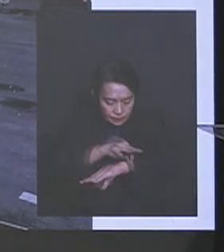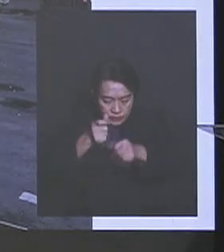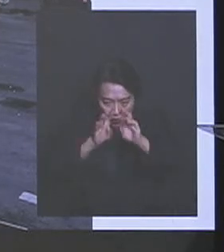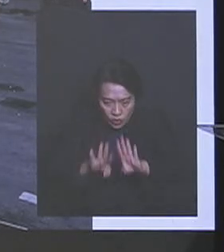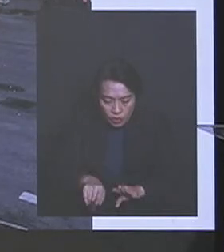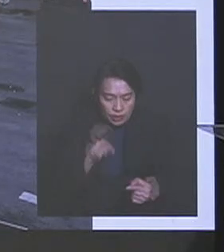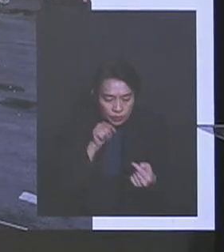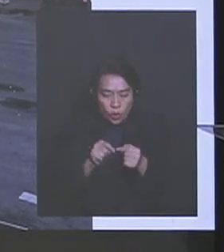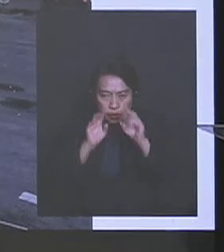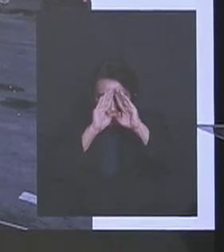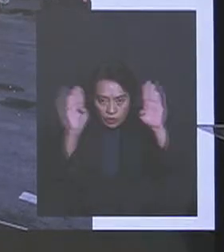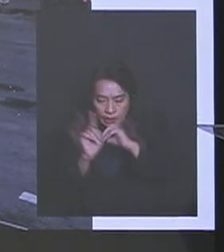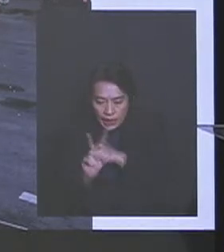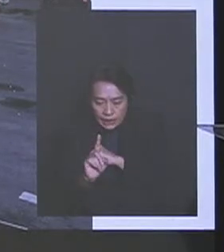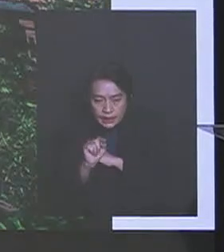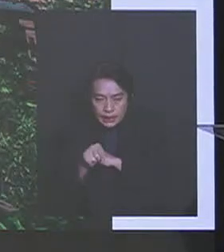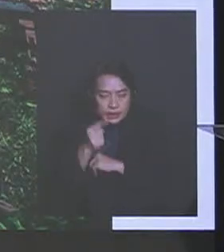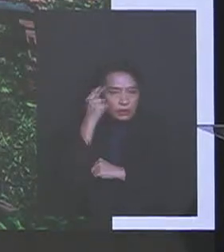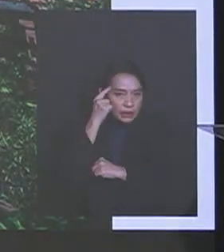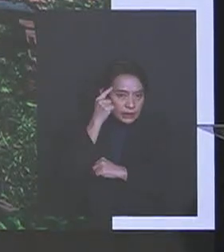the city thought it would be,